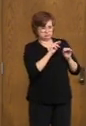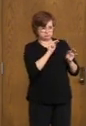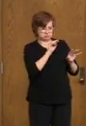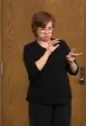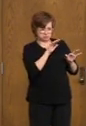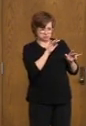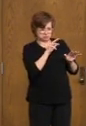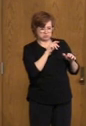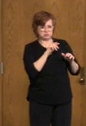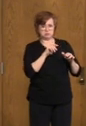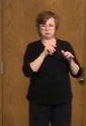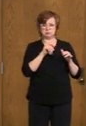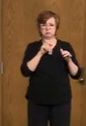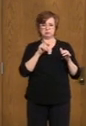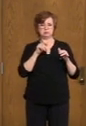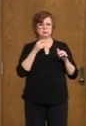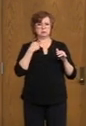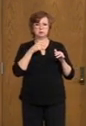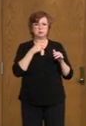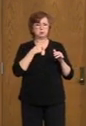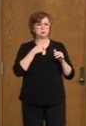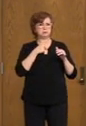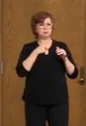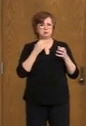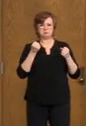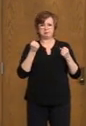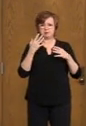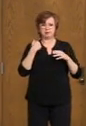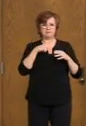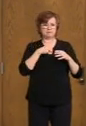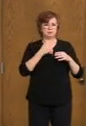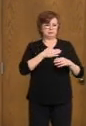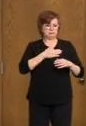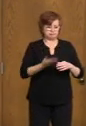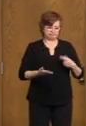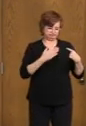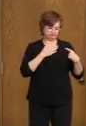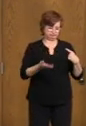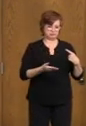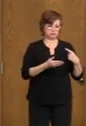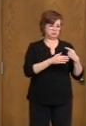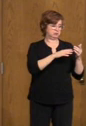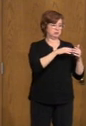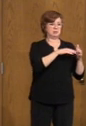said, that aren't playing competitive sports. We have many businesses that are curtailed in the